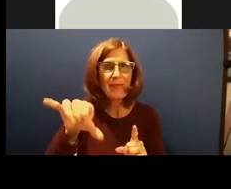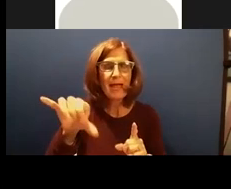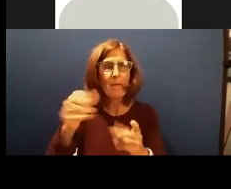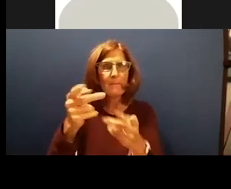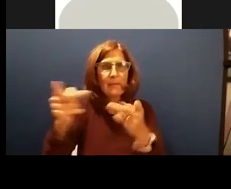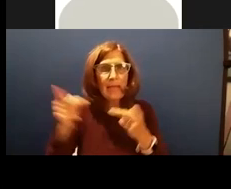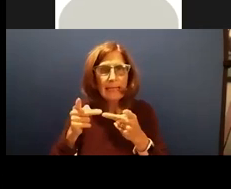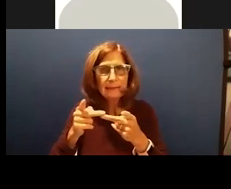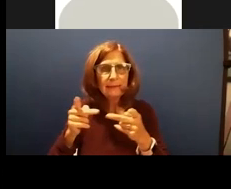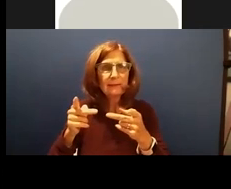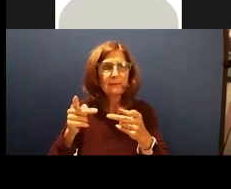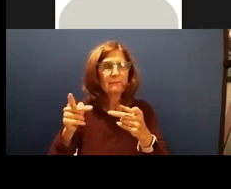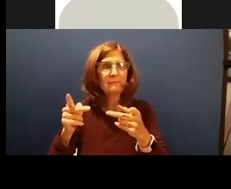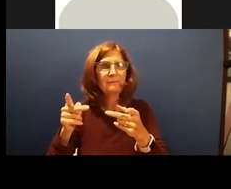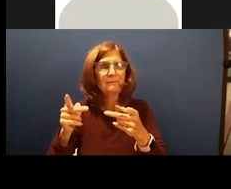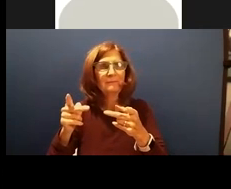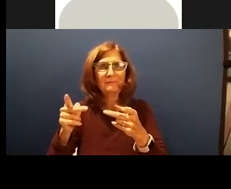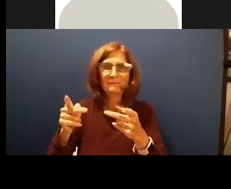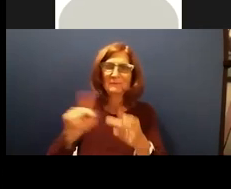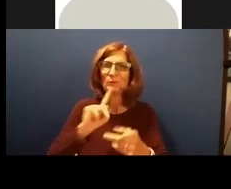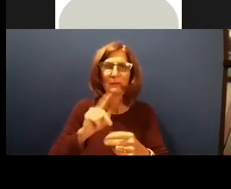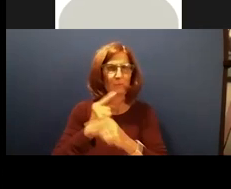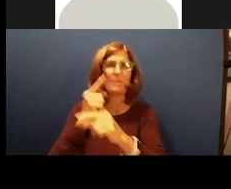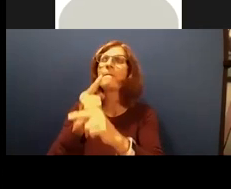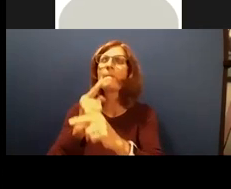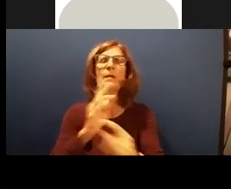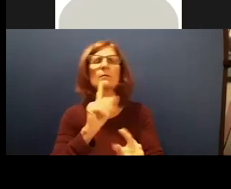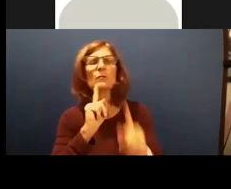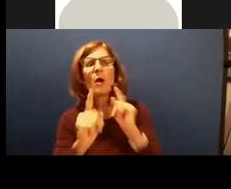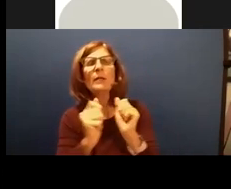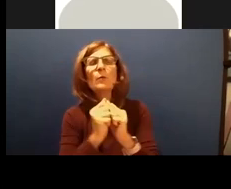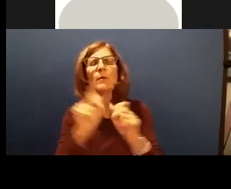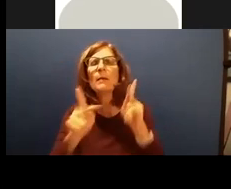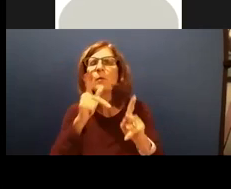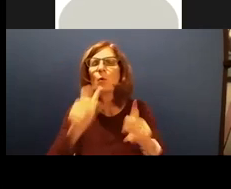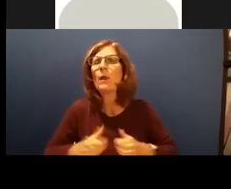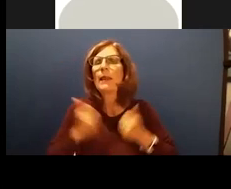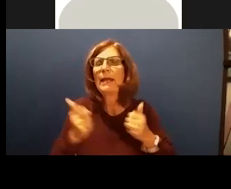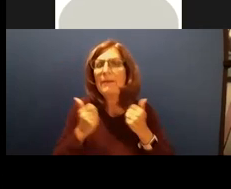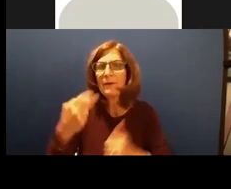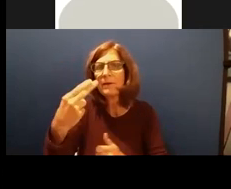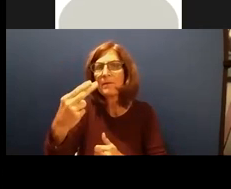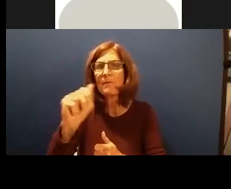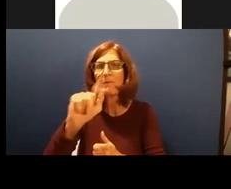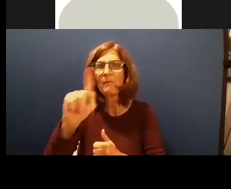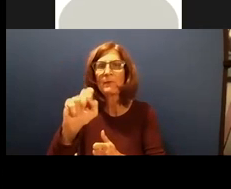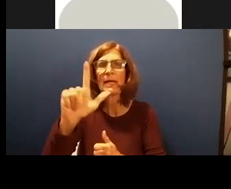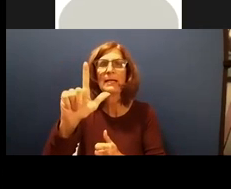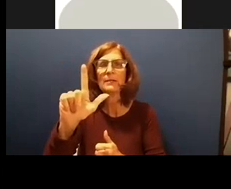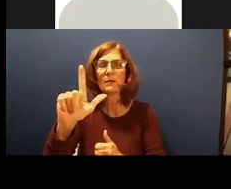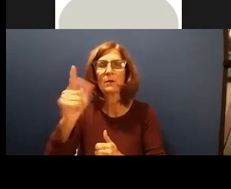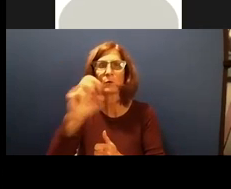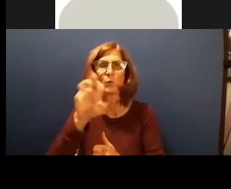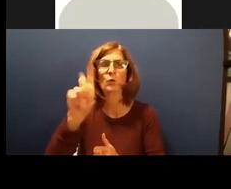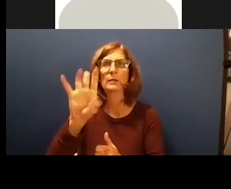it. Speaking with some of the environmentalists of Hazelwood, they seem to be against development in